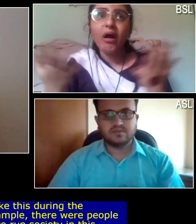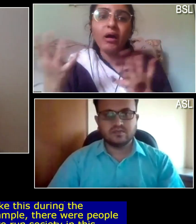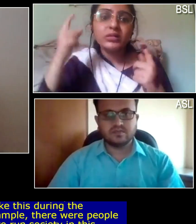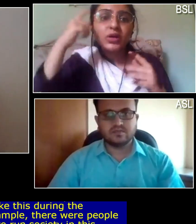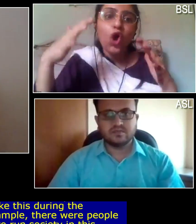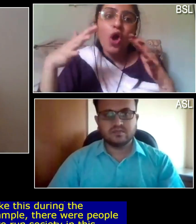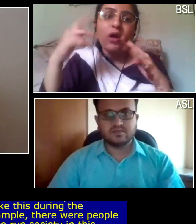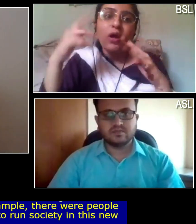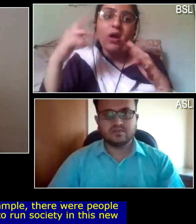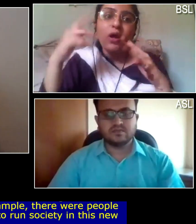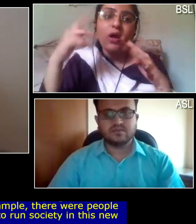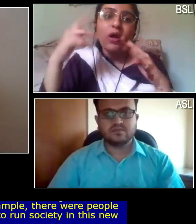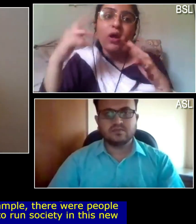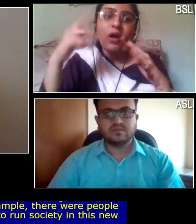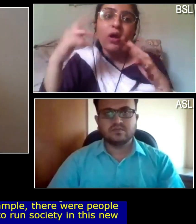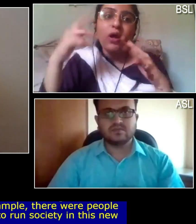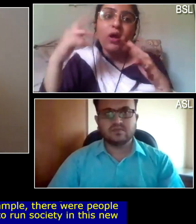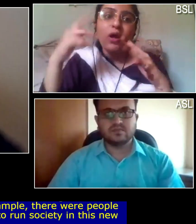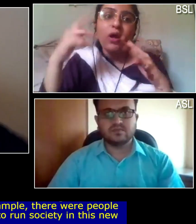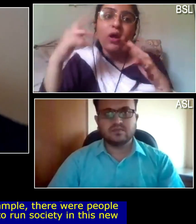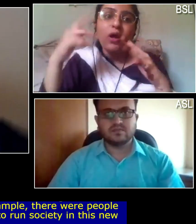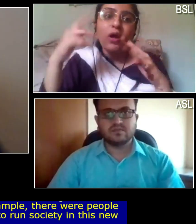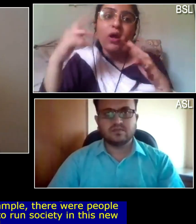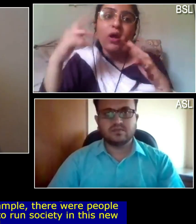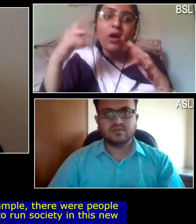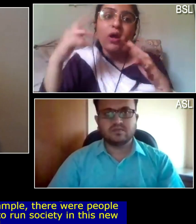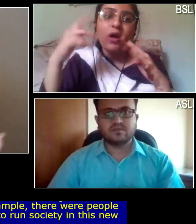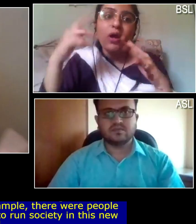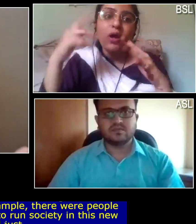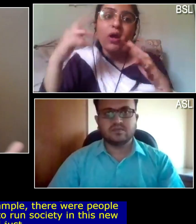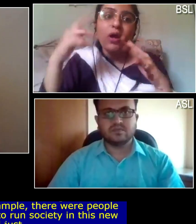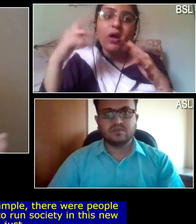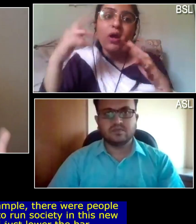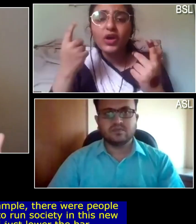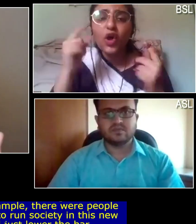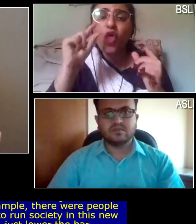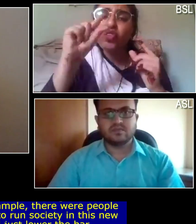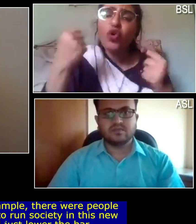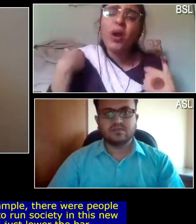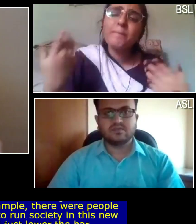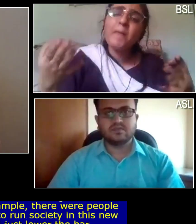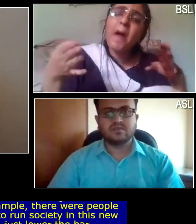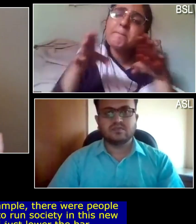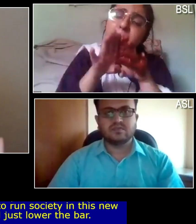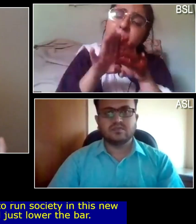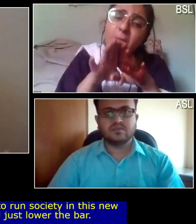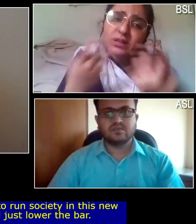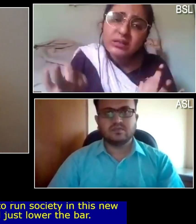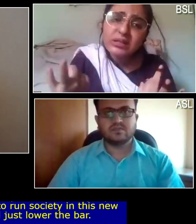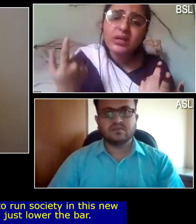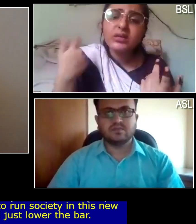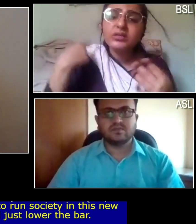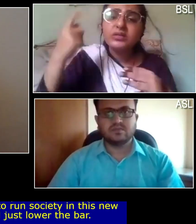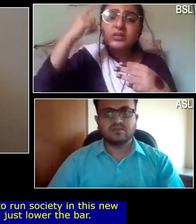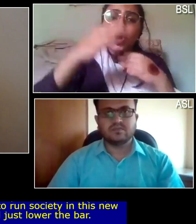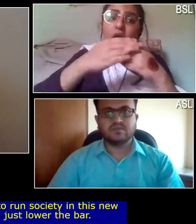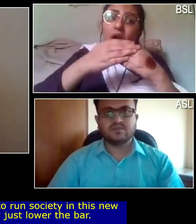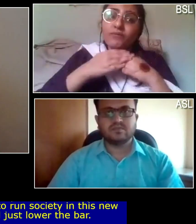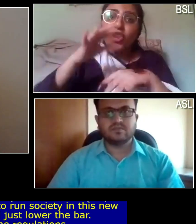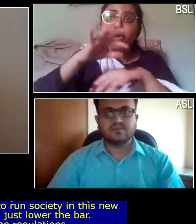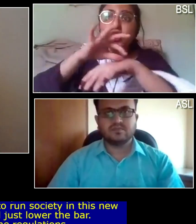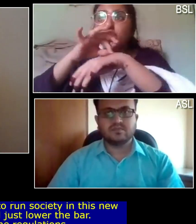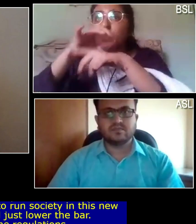can maybe we should just lower the bar. Maybe we should temporarily turn off the regulations that protect the human rights of people